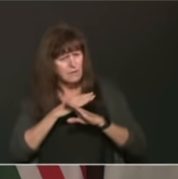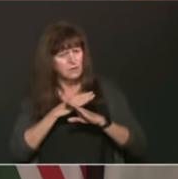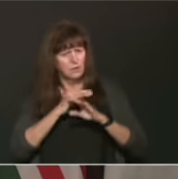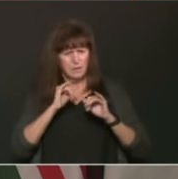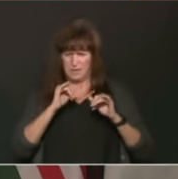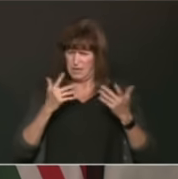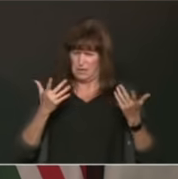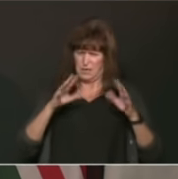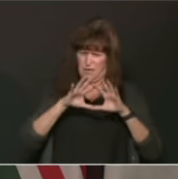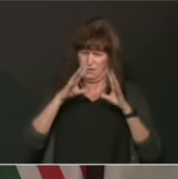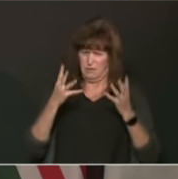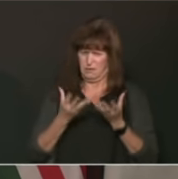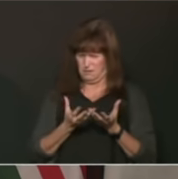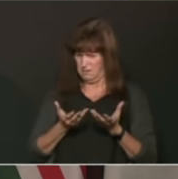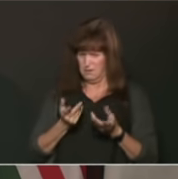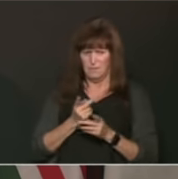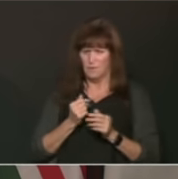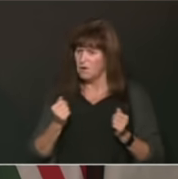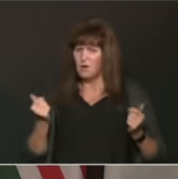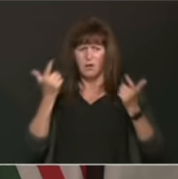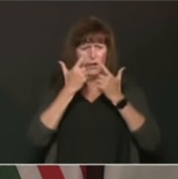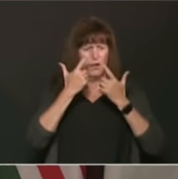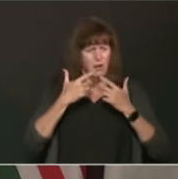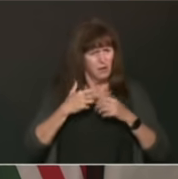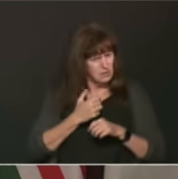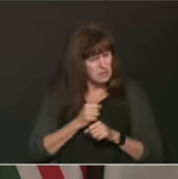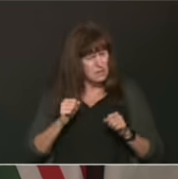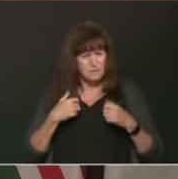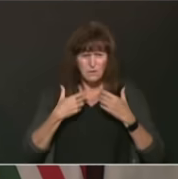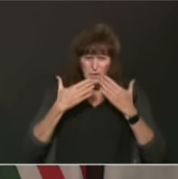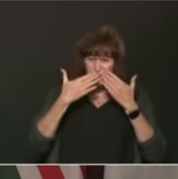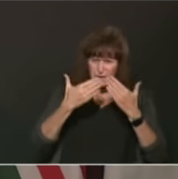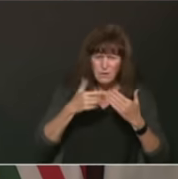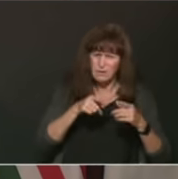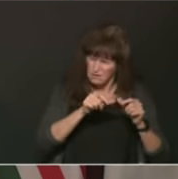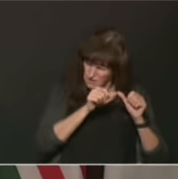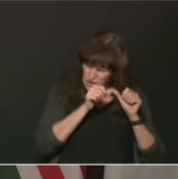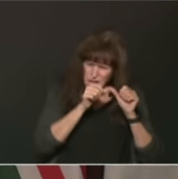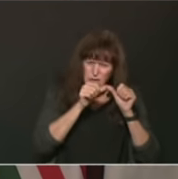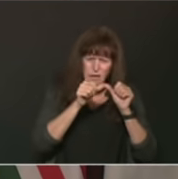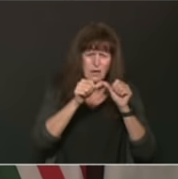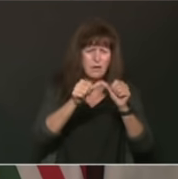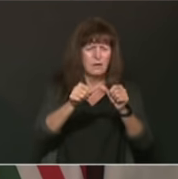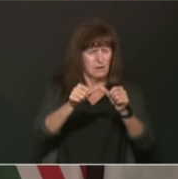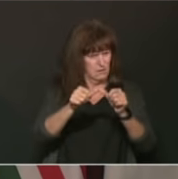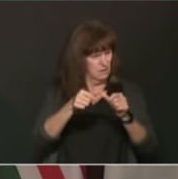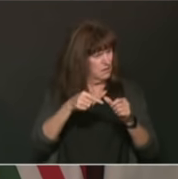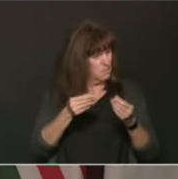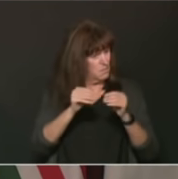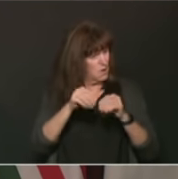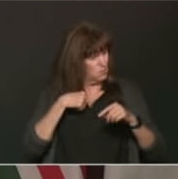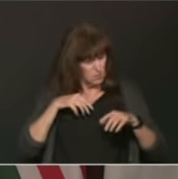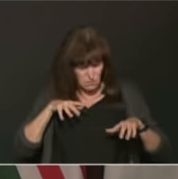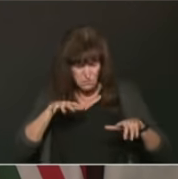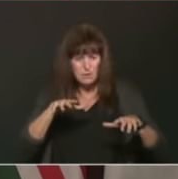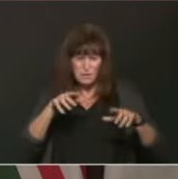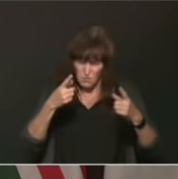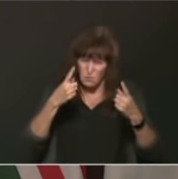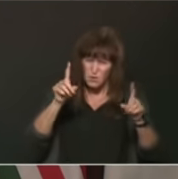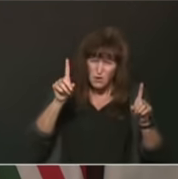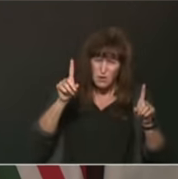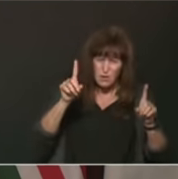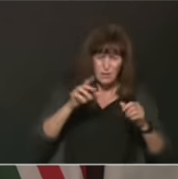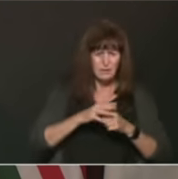say is thank you, keep doing what you're doing, it's working. I do think that the certification process that we're putting in play to make